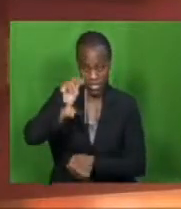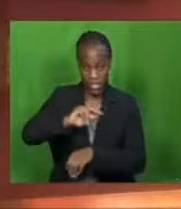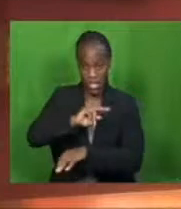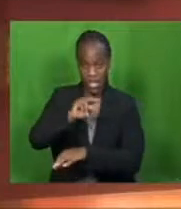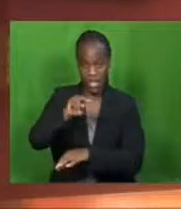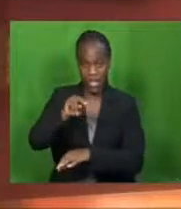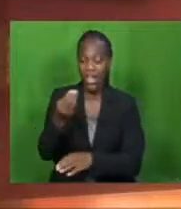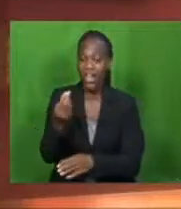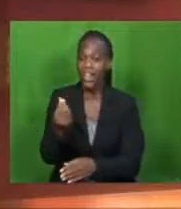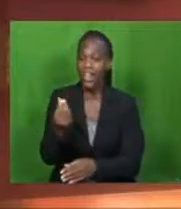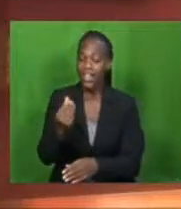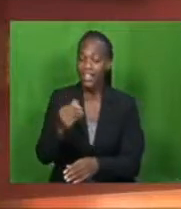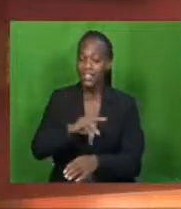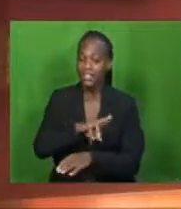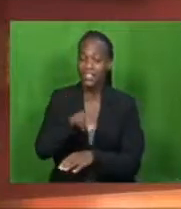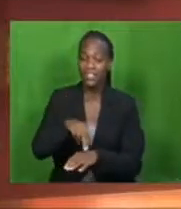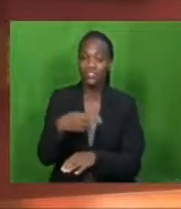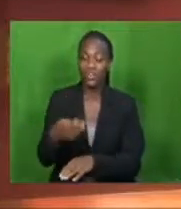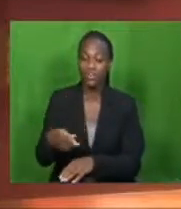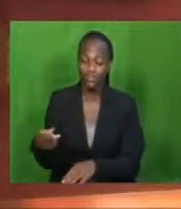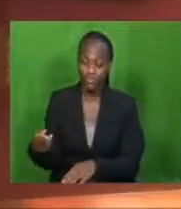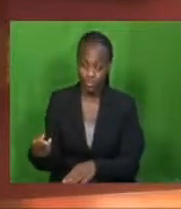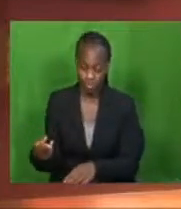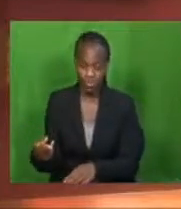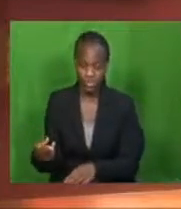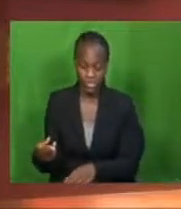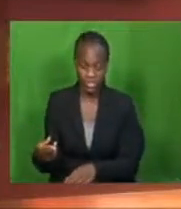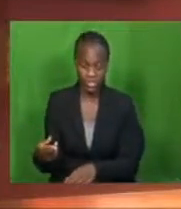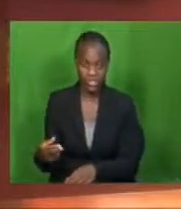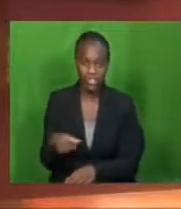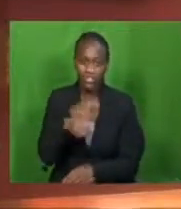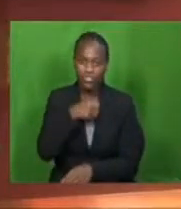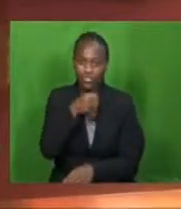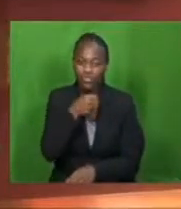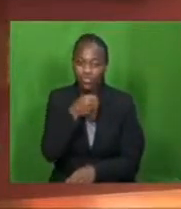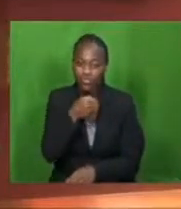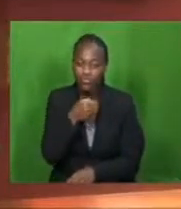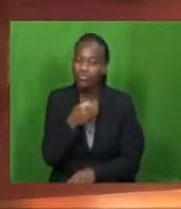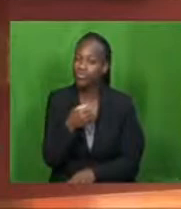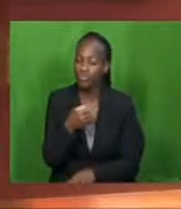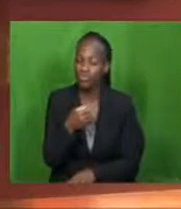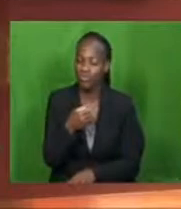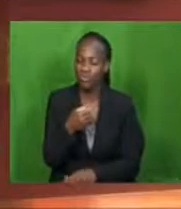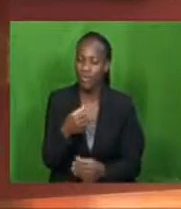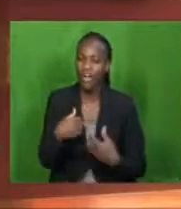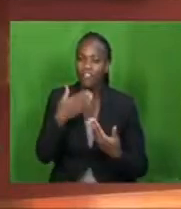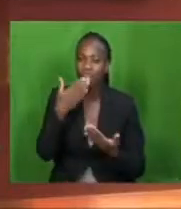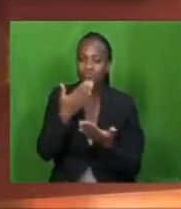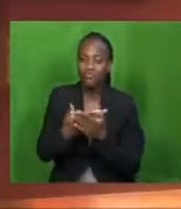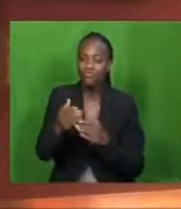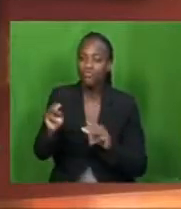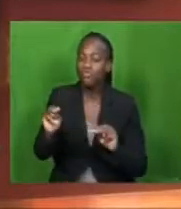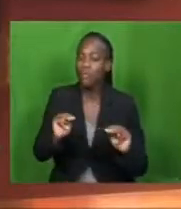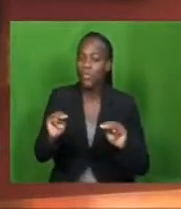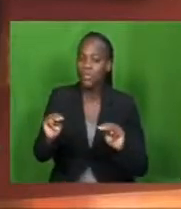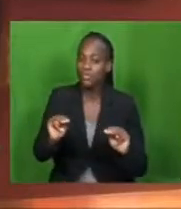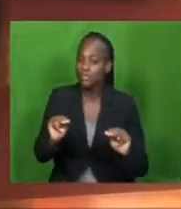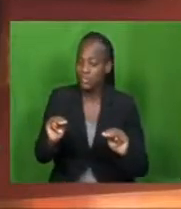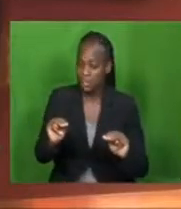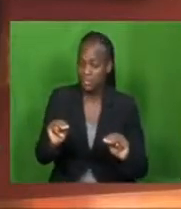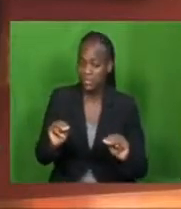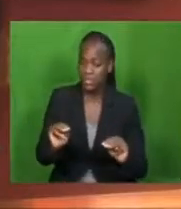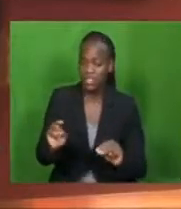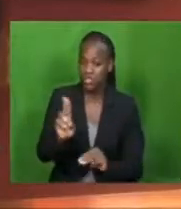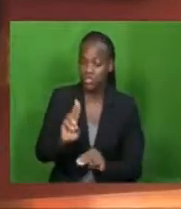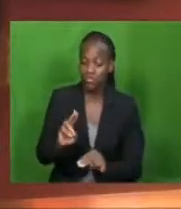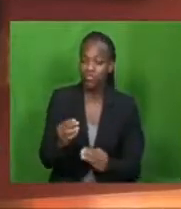Natural Resources in our quest to ensure the efficient and responsible management and exploitation of our lands